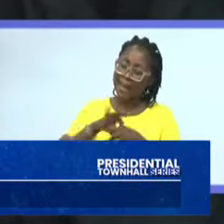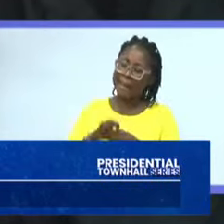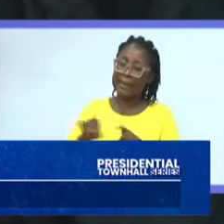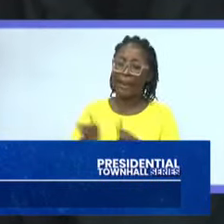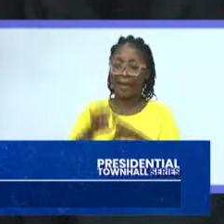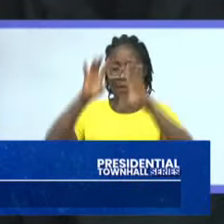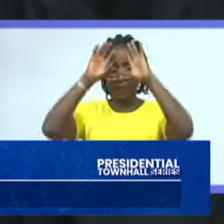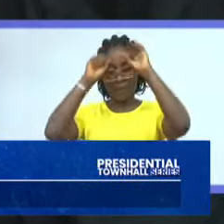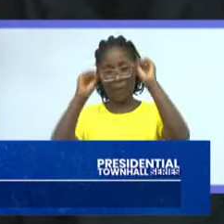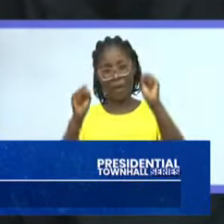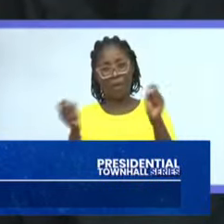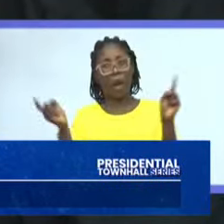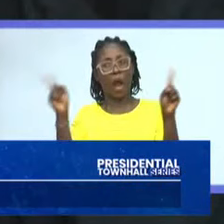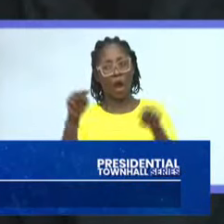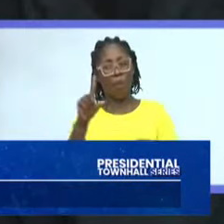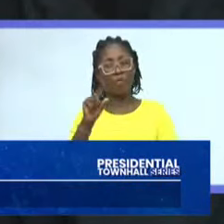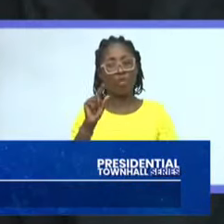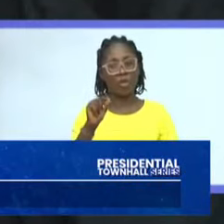president come